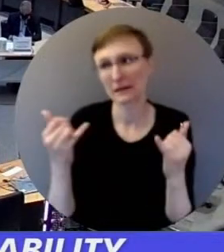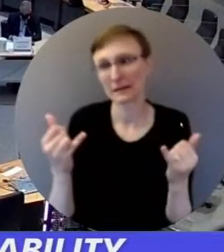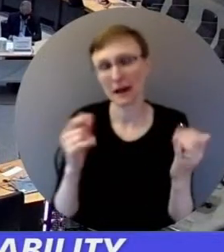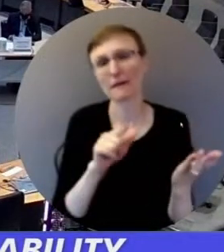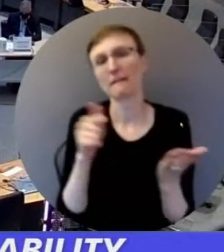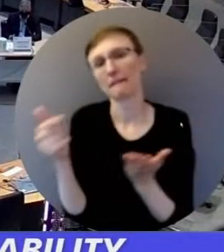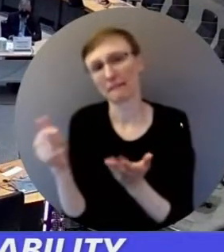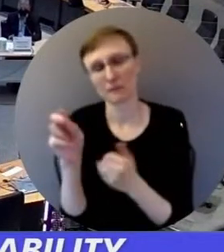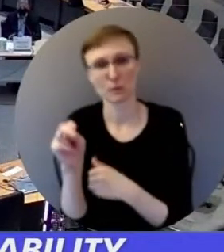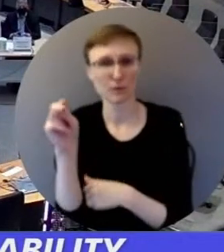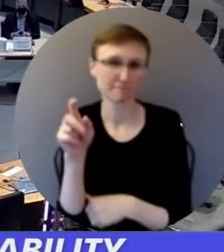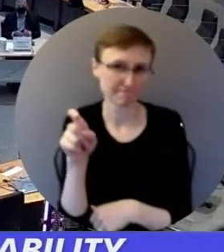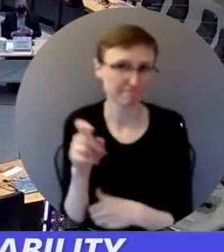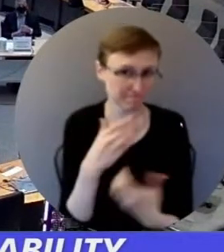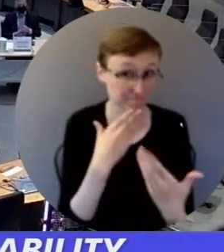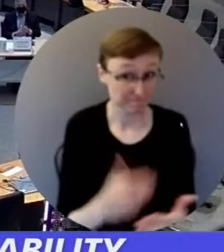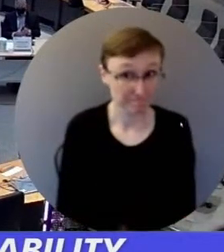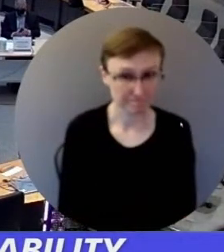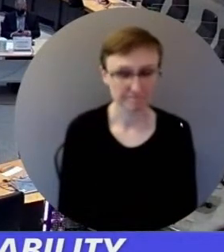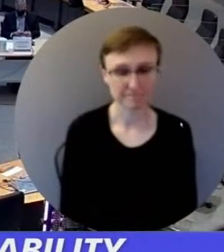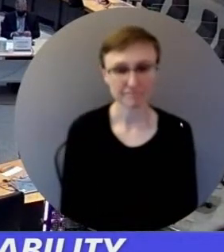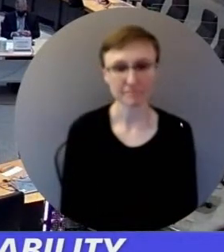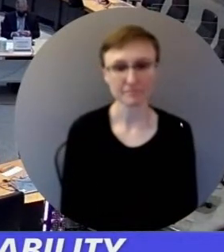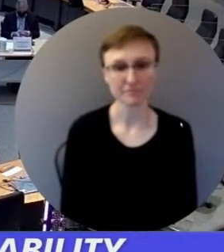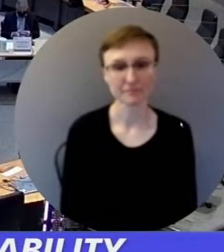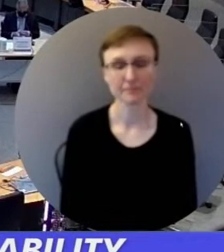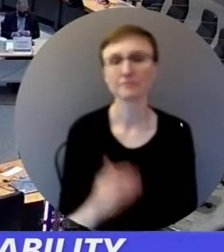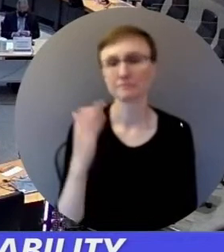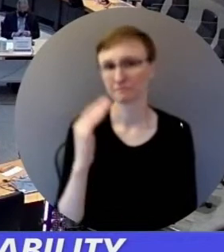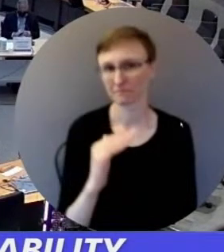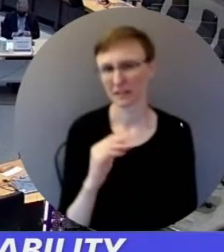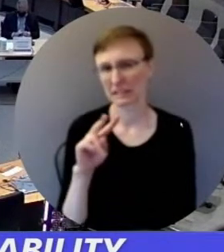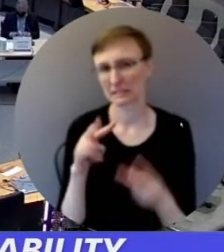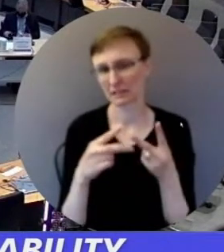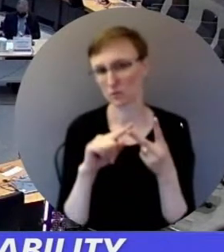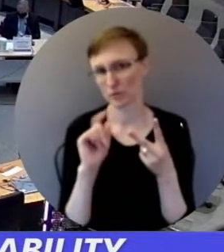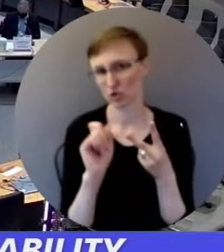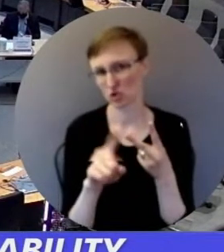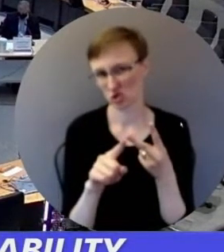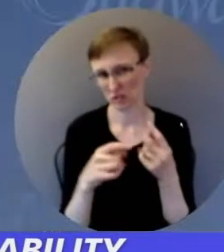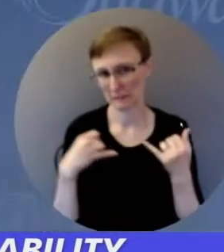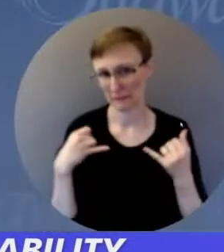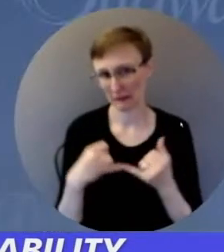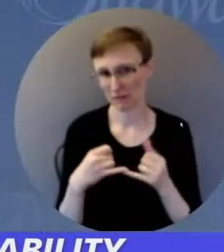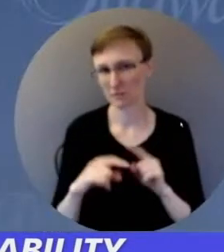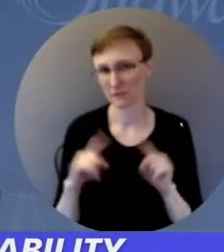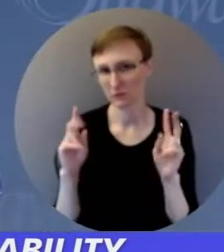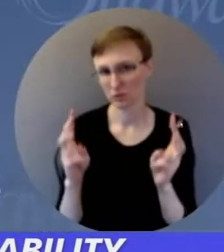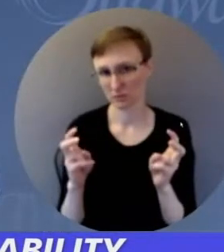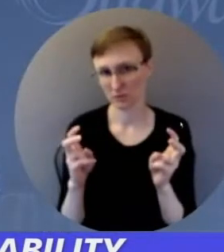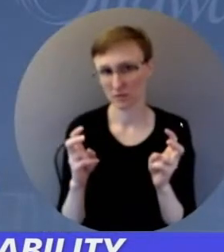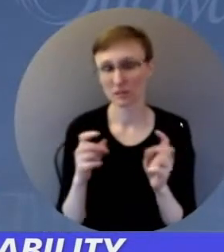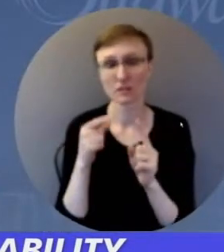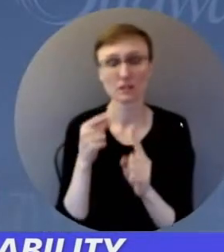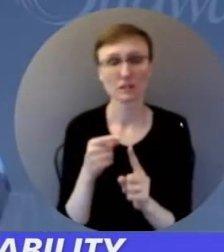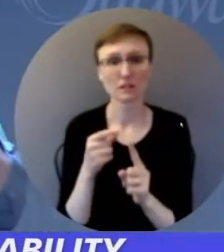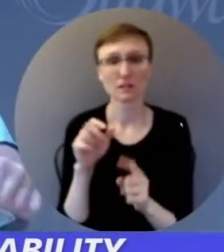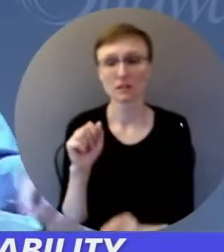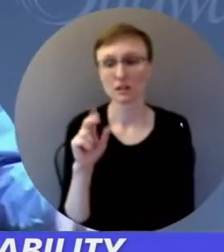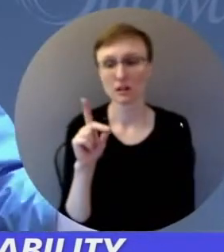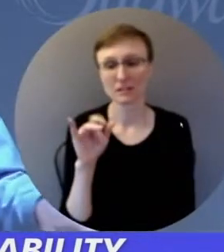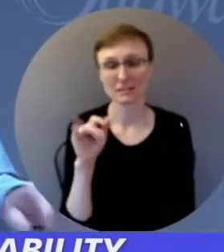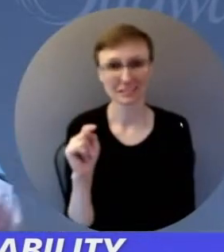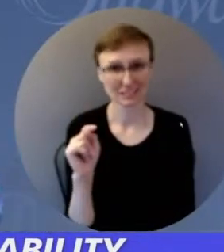Thanks, Mayor. Second question for you, different topic. It's regarding the audit for the e-bus procurement. And the AG is getting